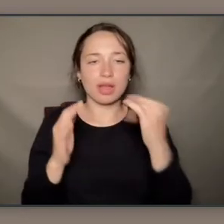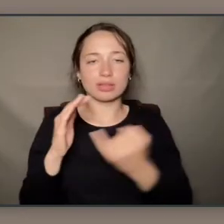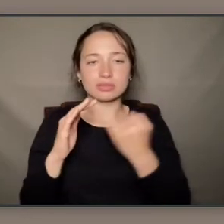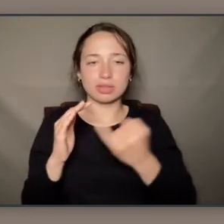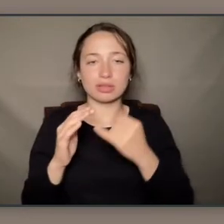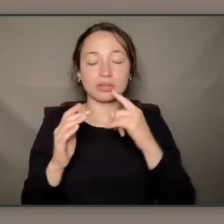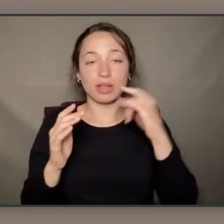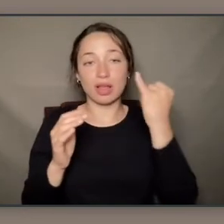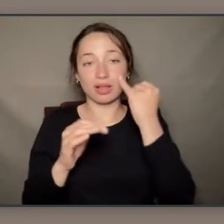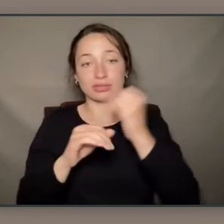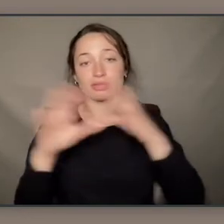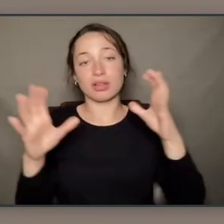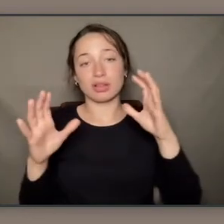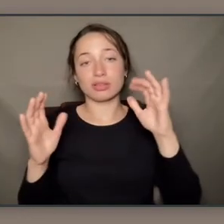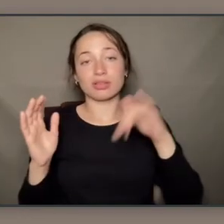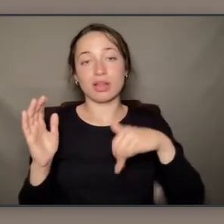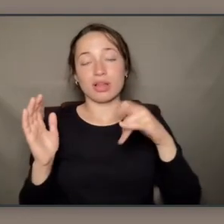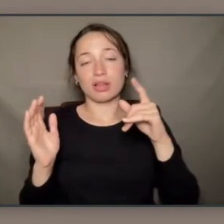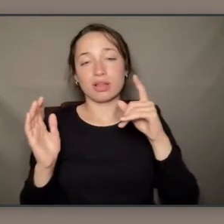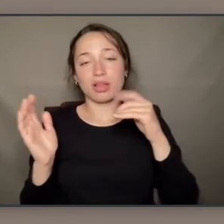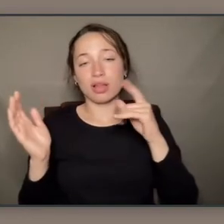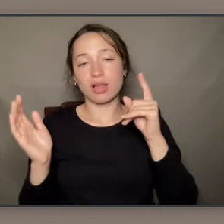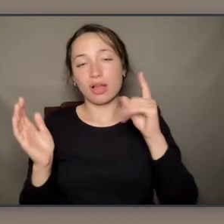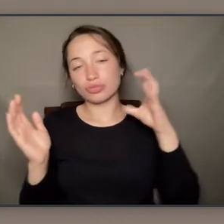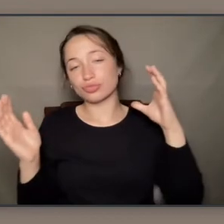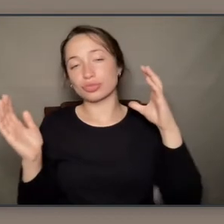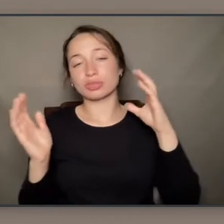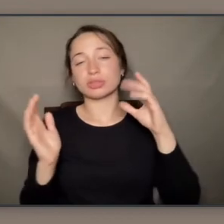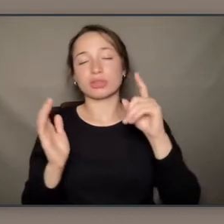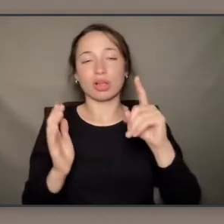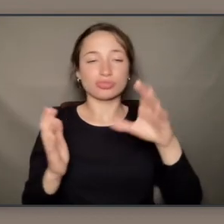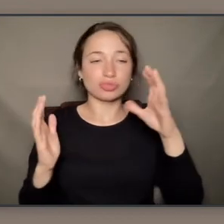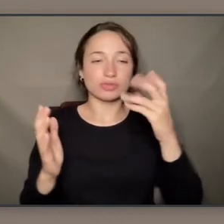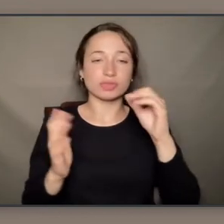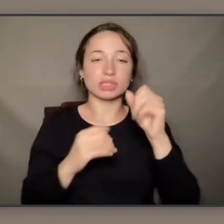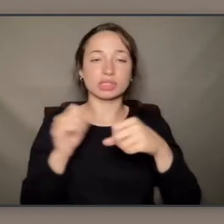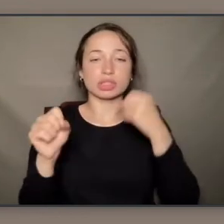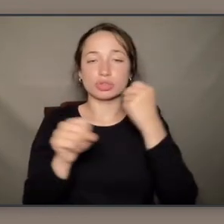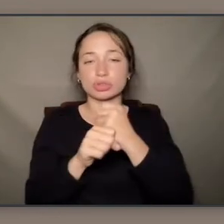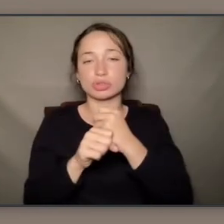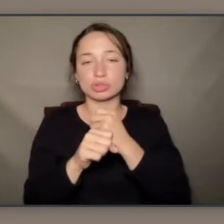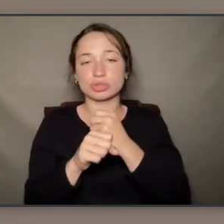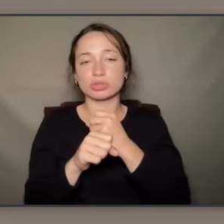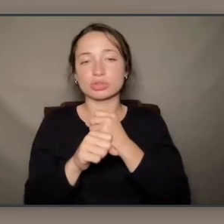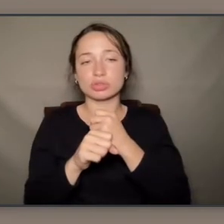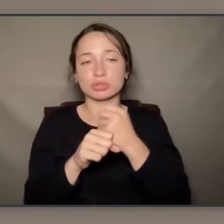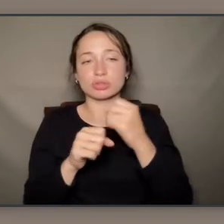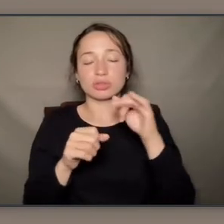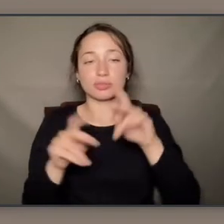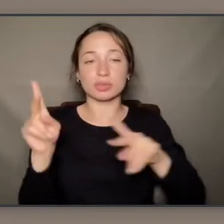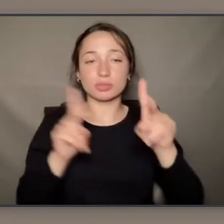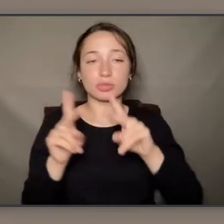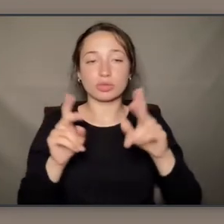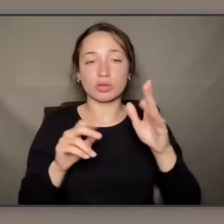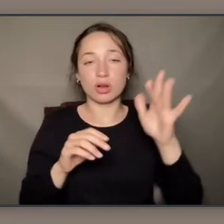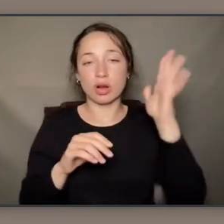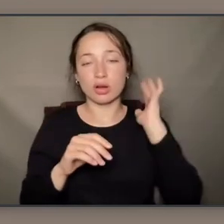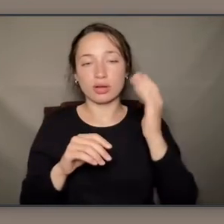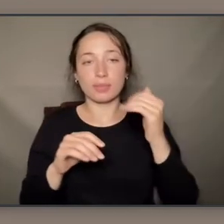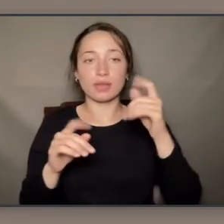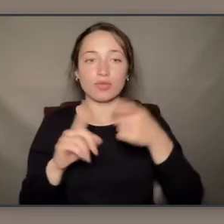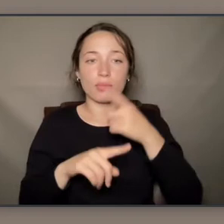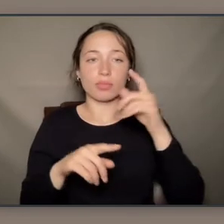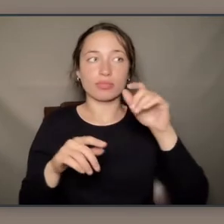not isolated. The idea of hundreds of years of people from